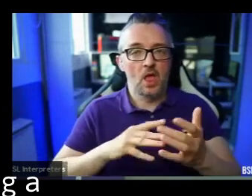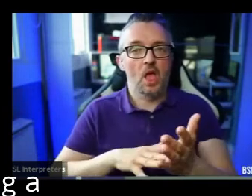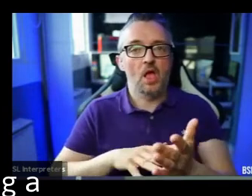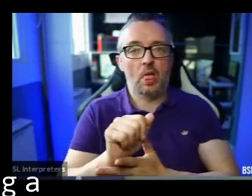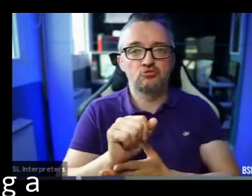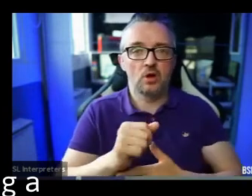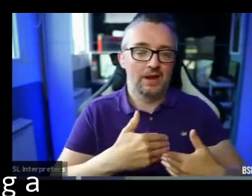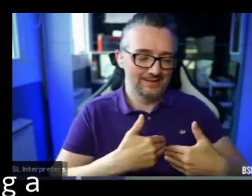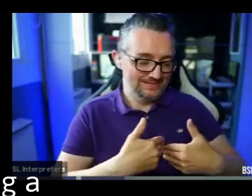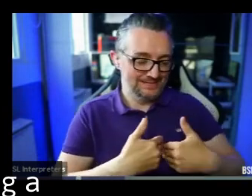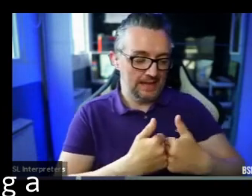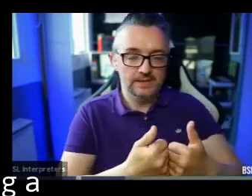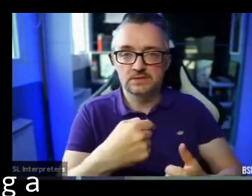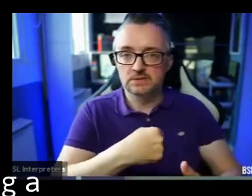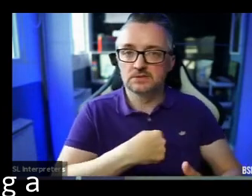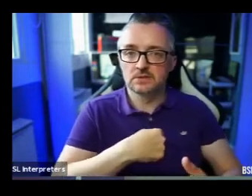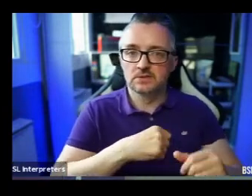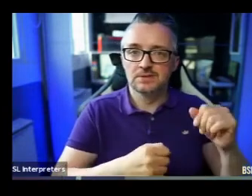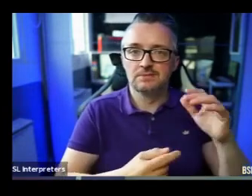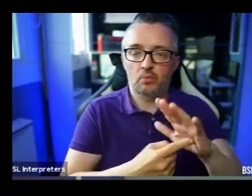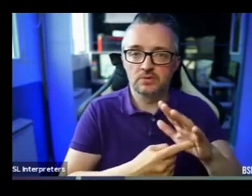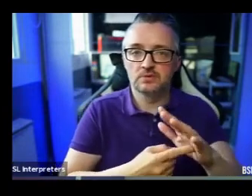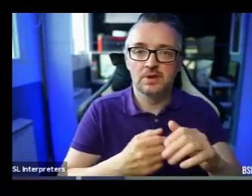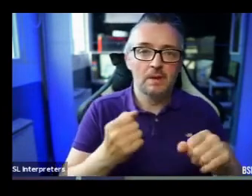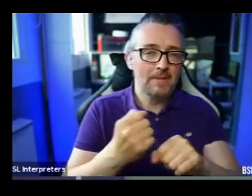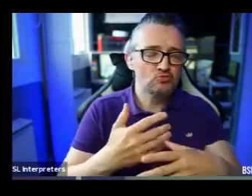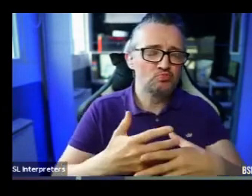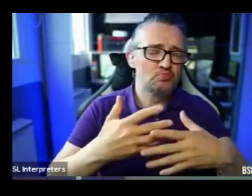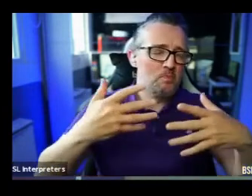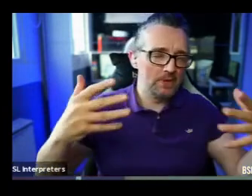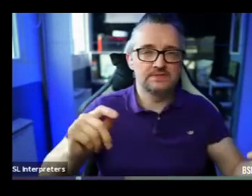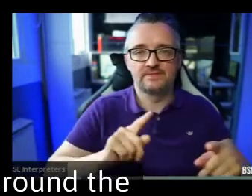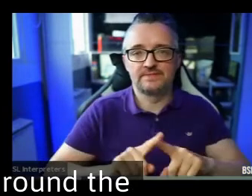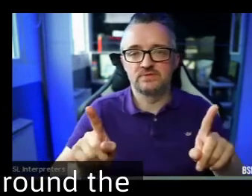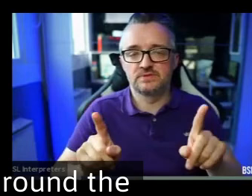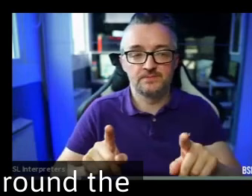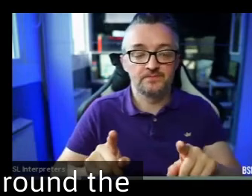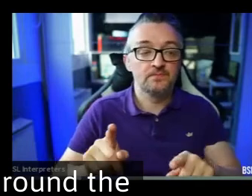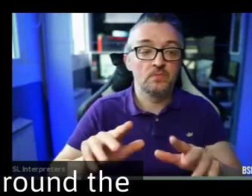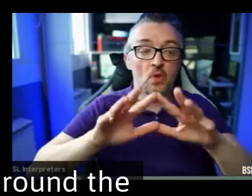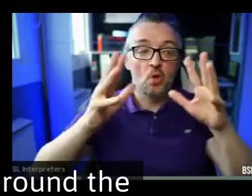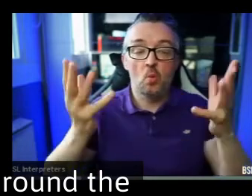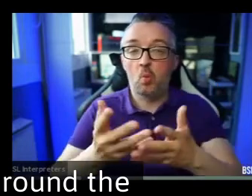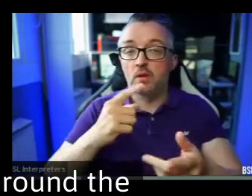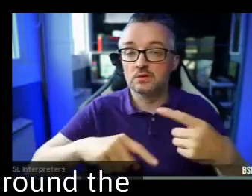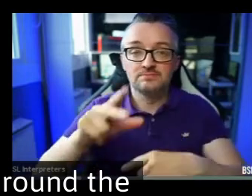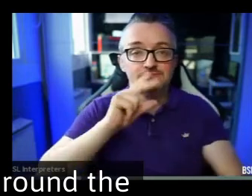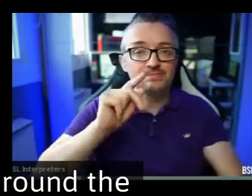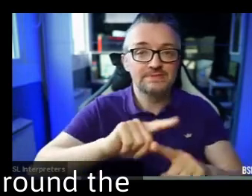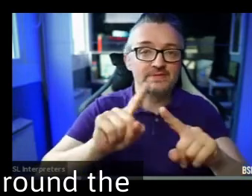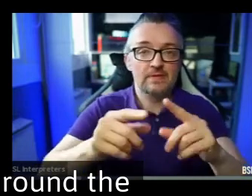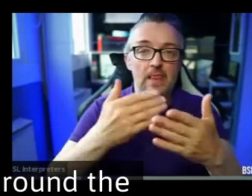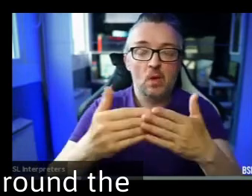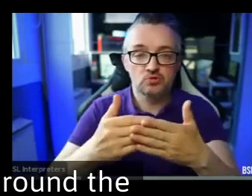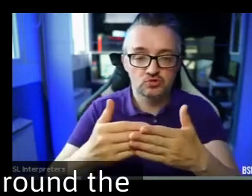creating a culture of humanity and kindness that's making, I think, a huge difference. Every month, a group of people from around the